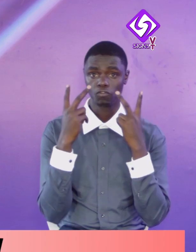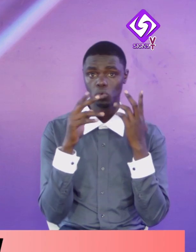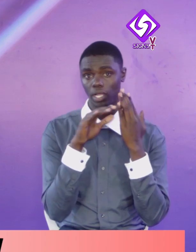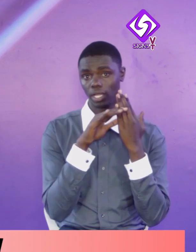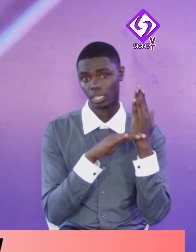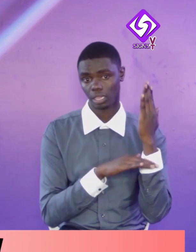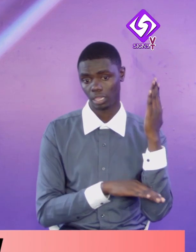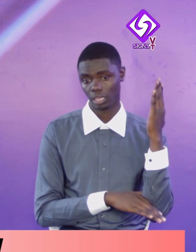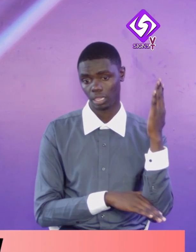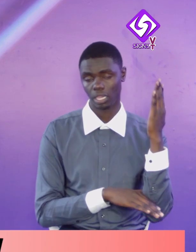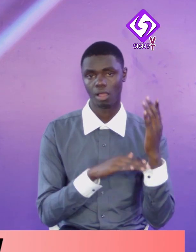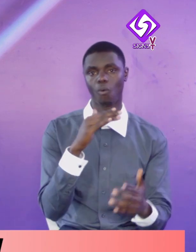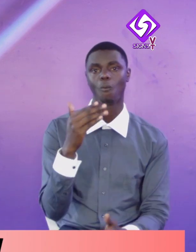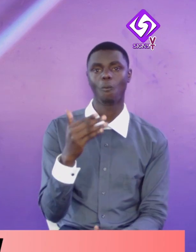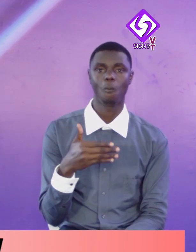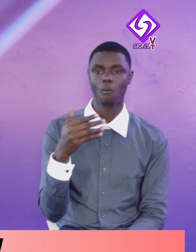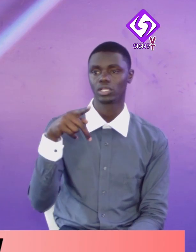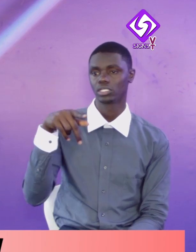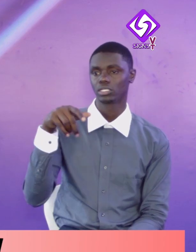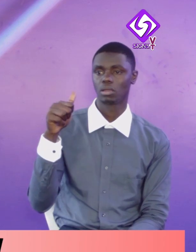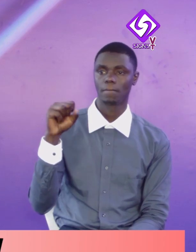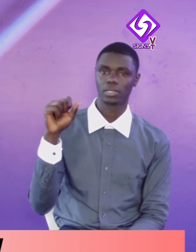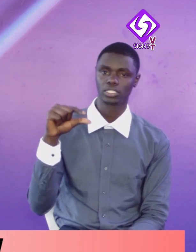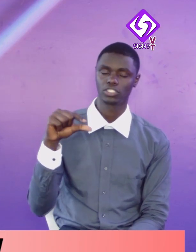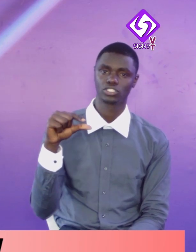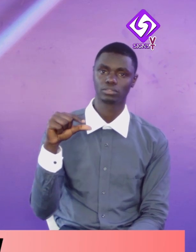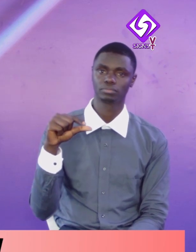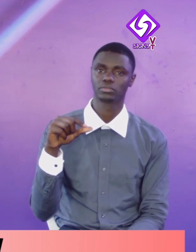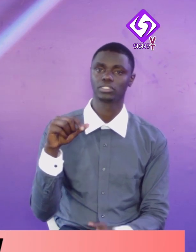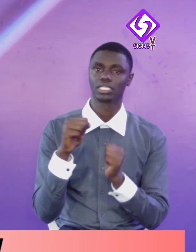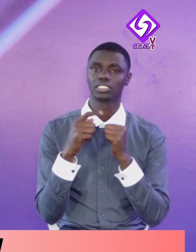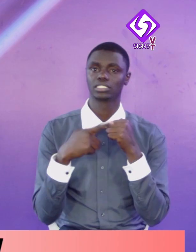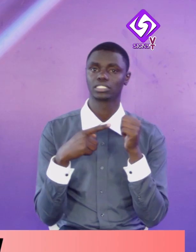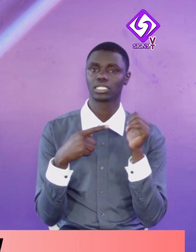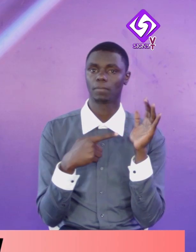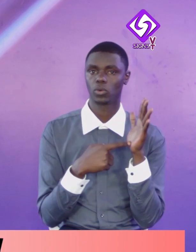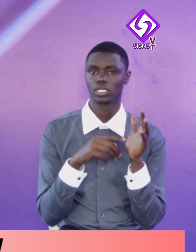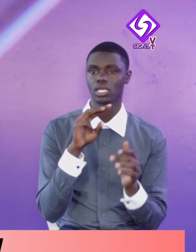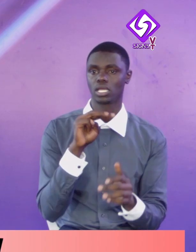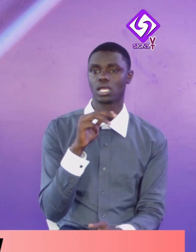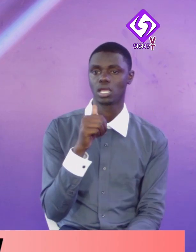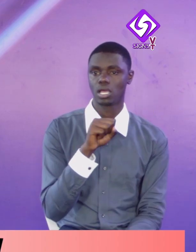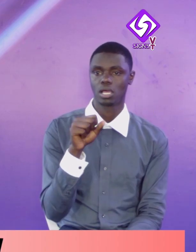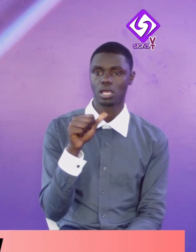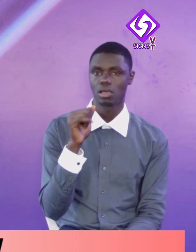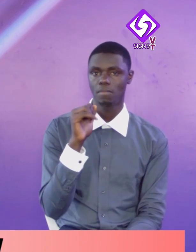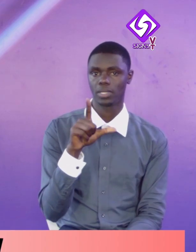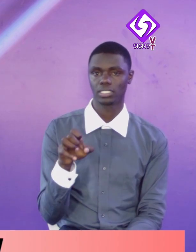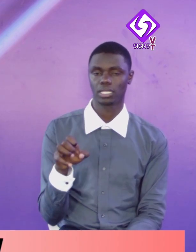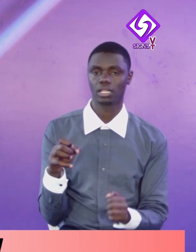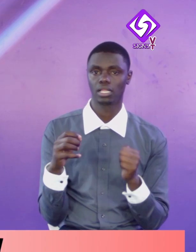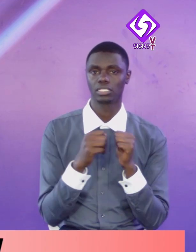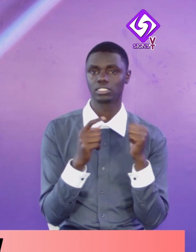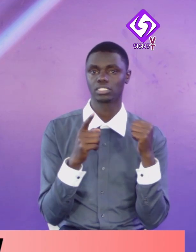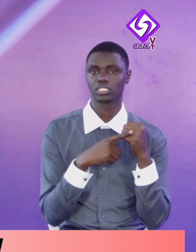standings, you know, always PSG, Paris Saint-Germain 16 points, Marseille 15 points, and this one